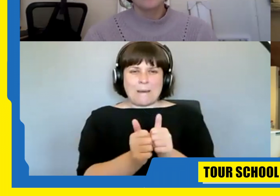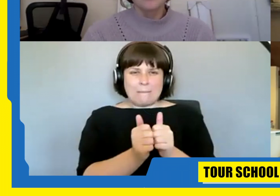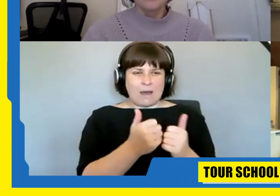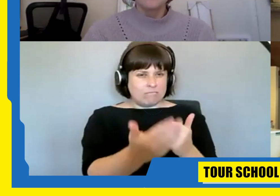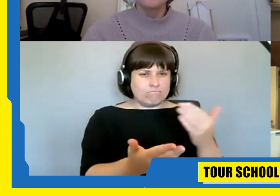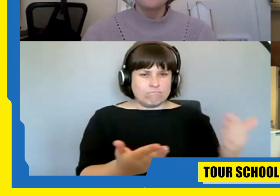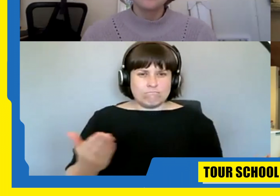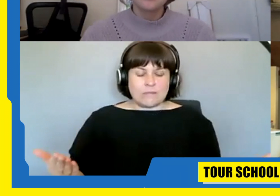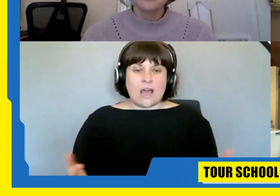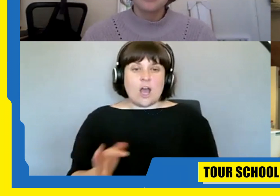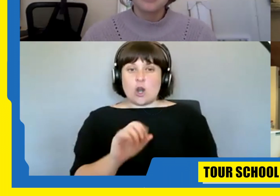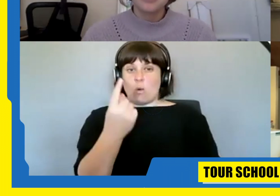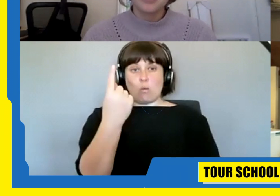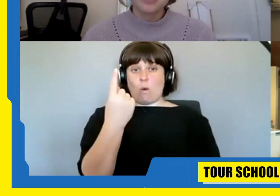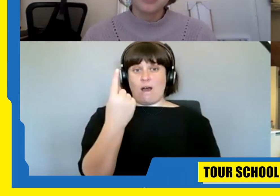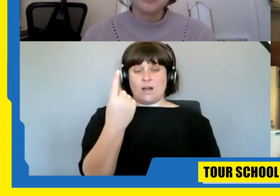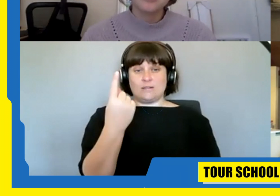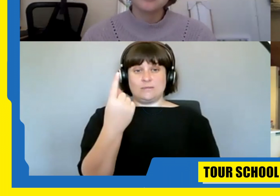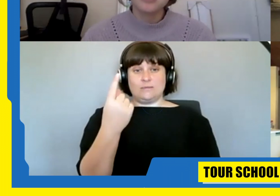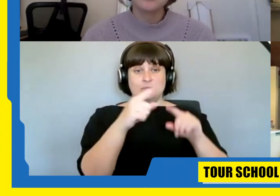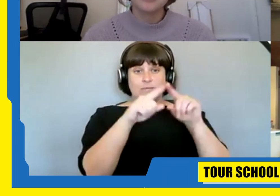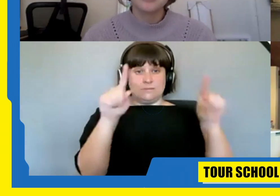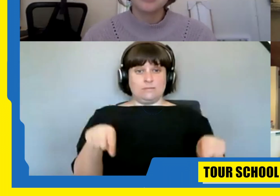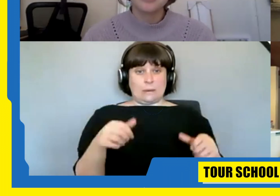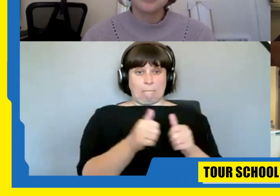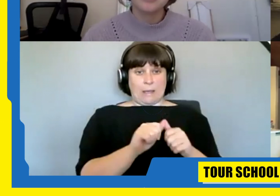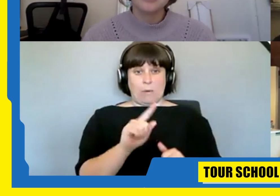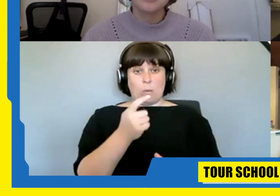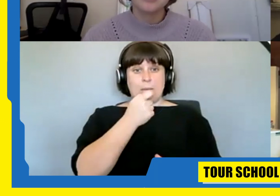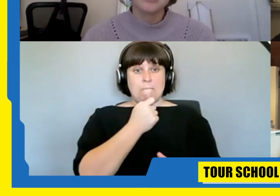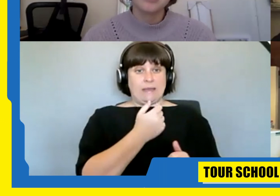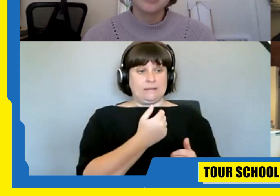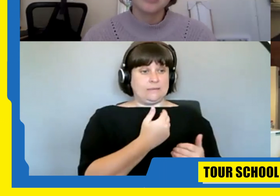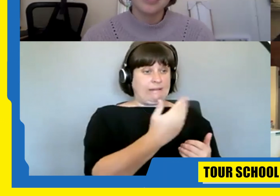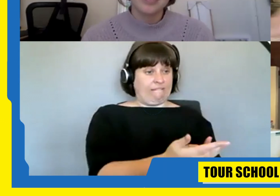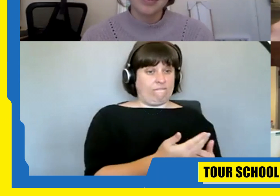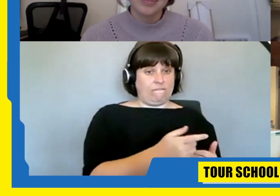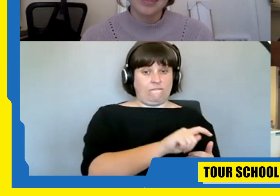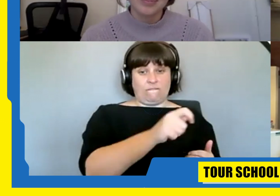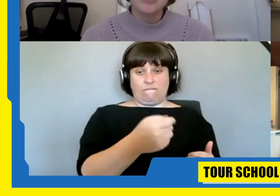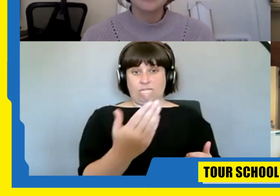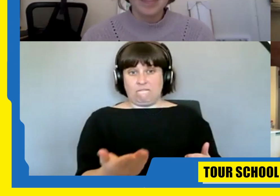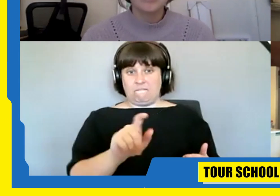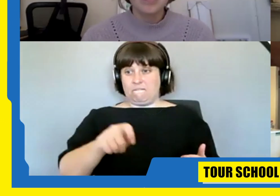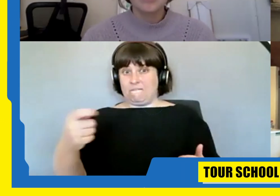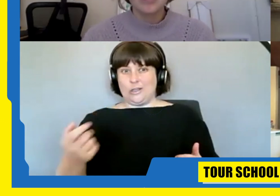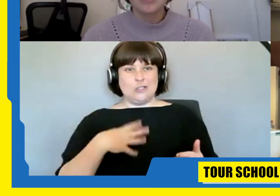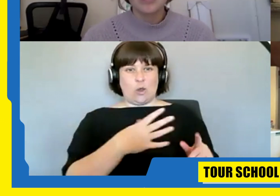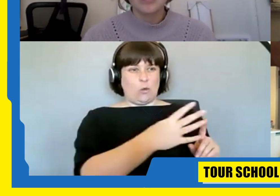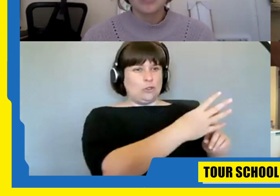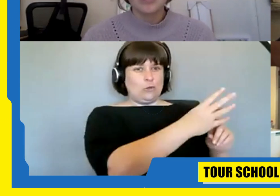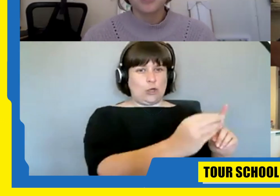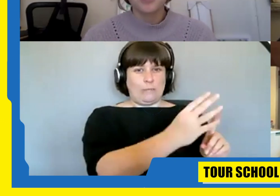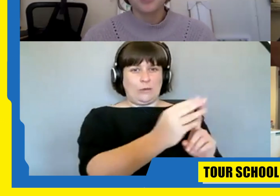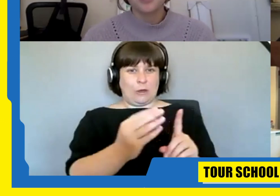piece of paper with one pen or whatever, I mean, to avoid the copycat response, if you could do